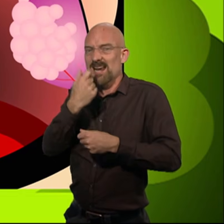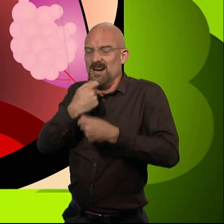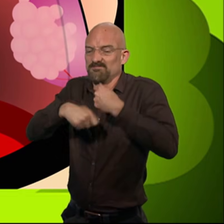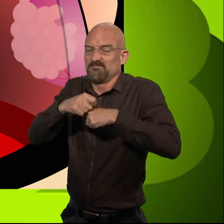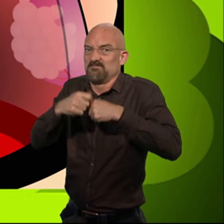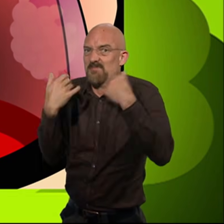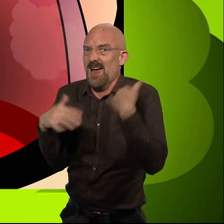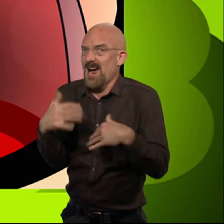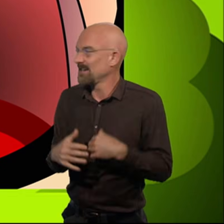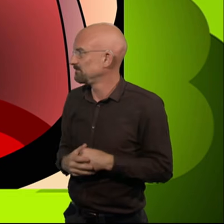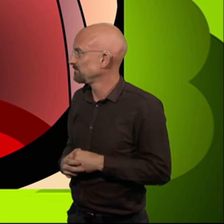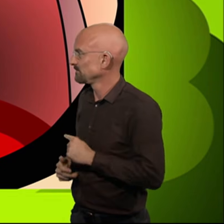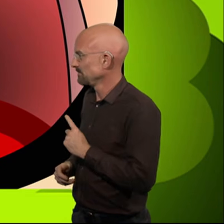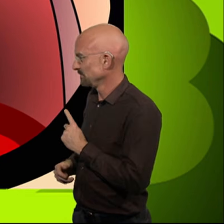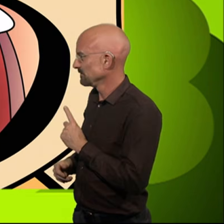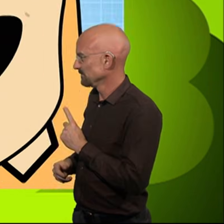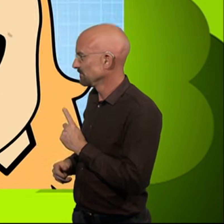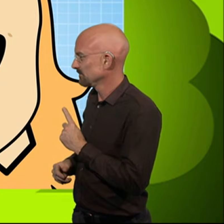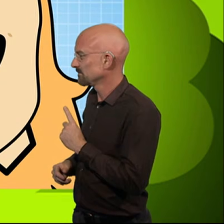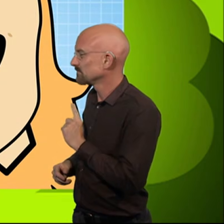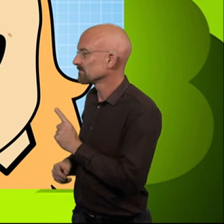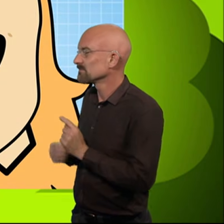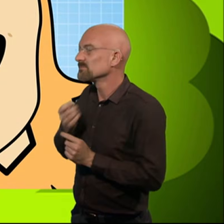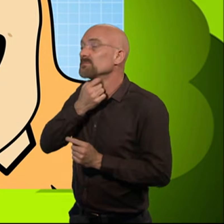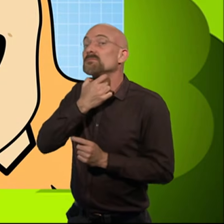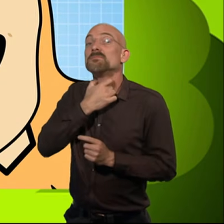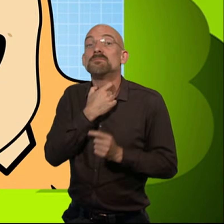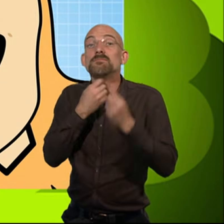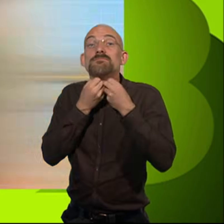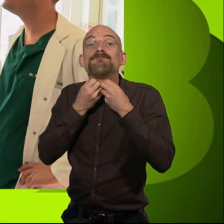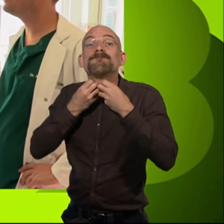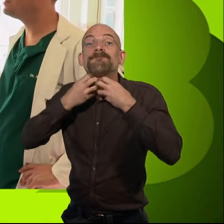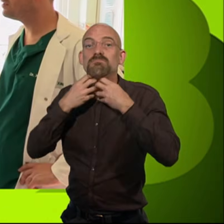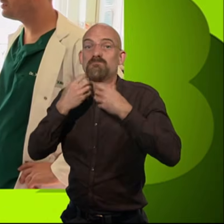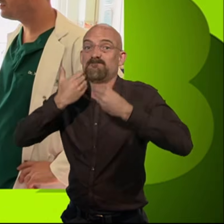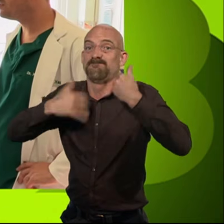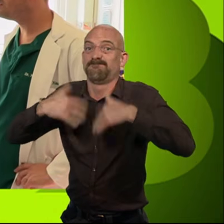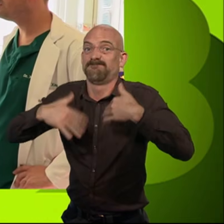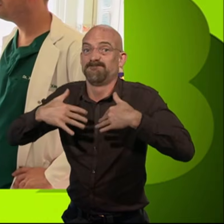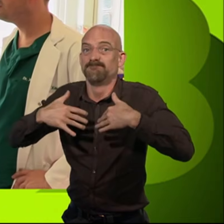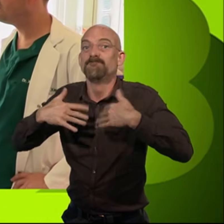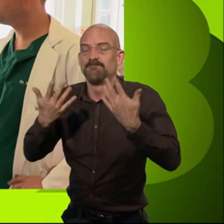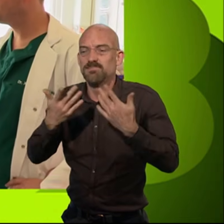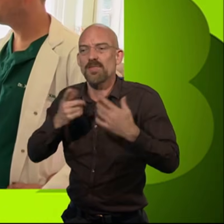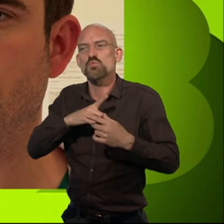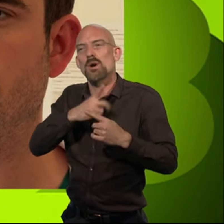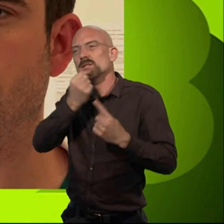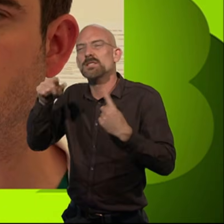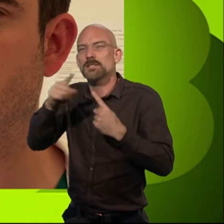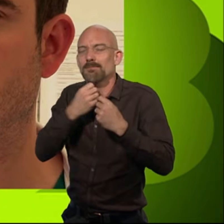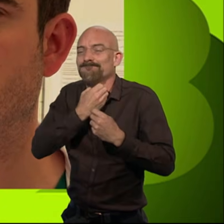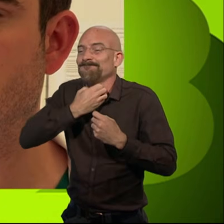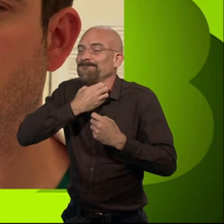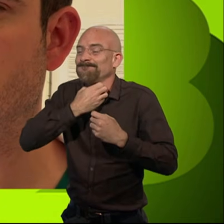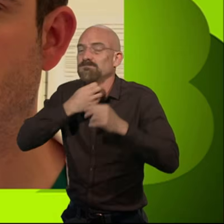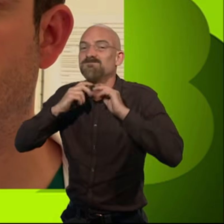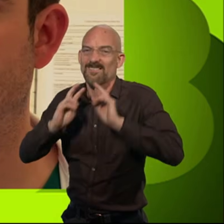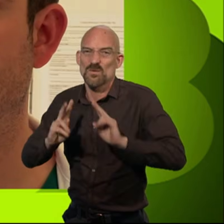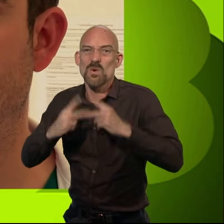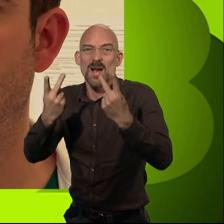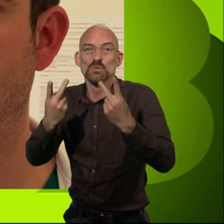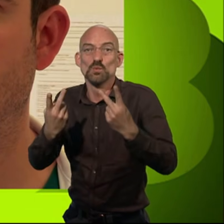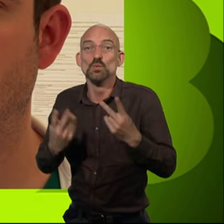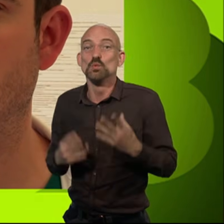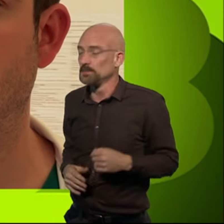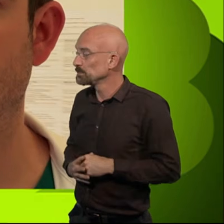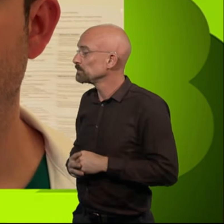them taken out. But don't worry, your body can cope perfectly well without them. There are plenty of other glands and other bits of your body, like